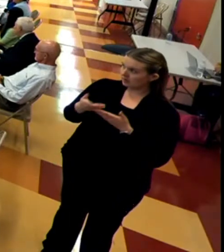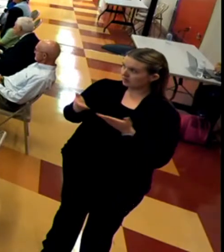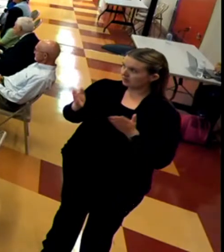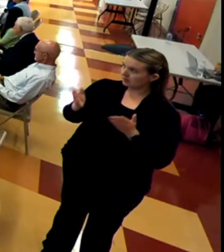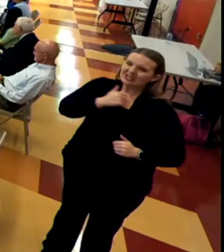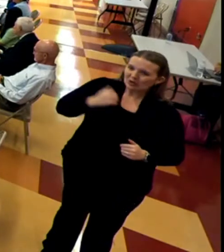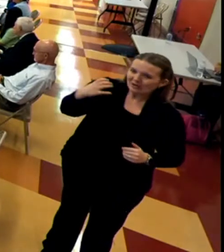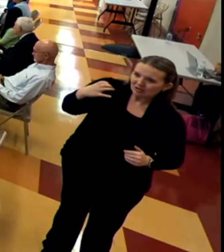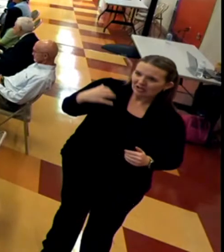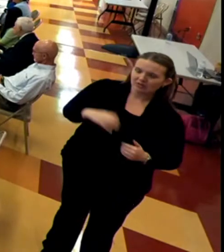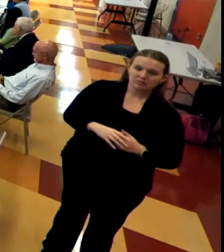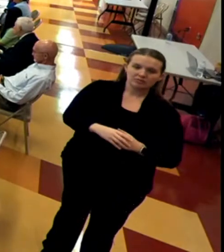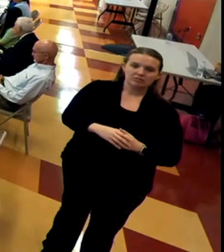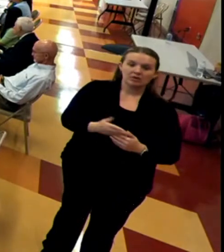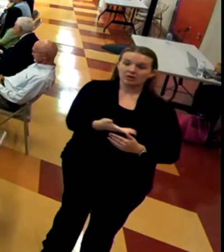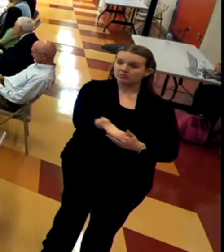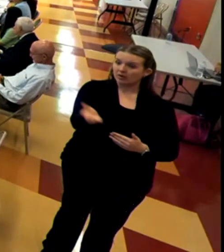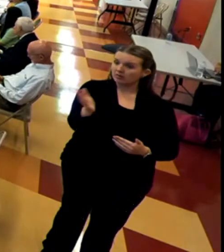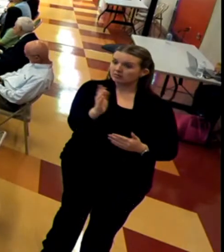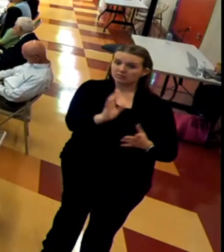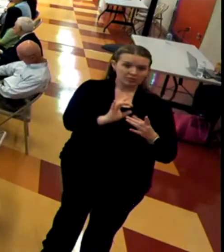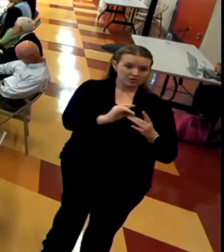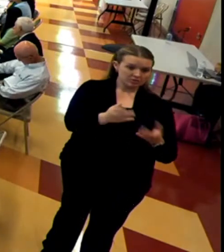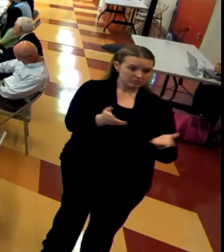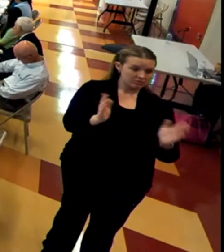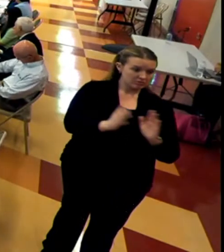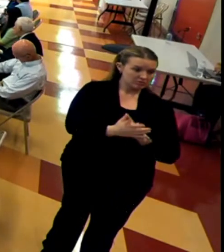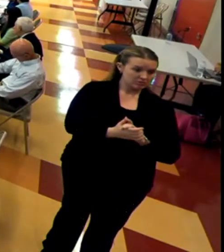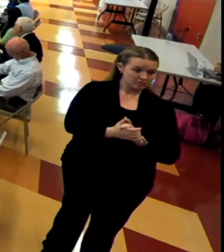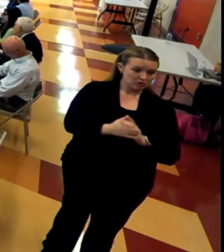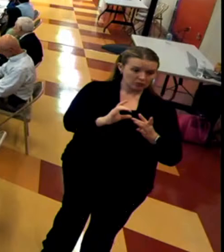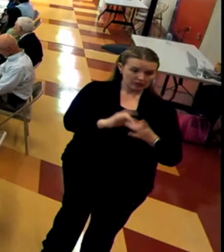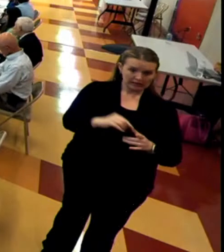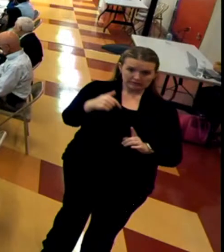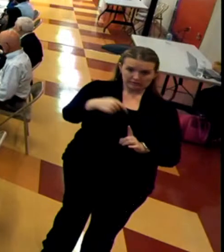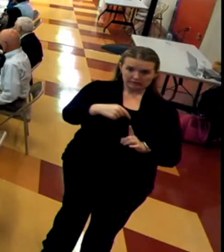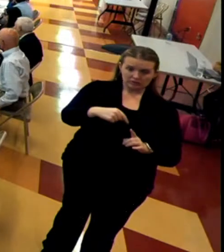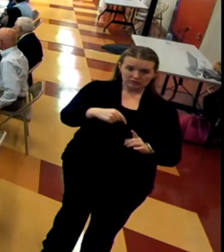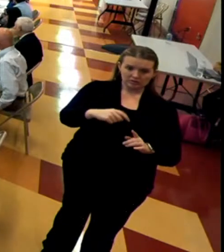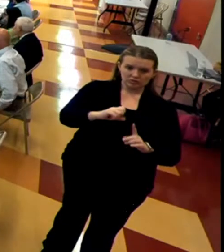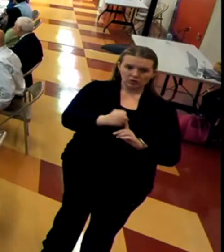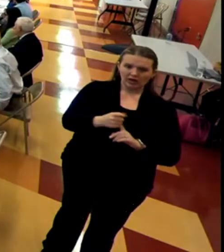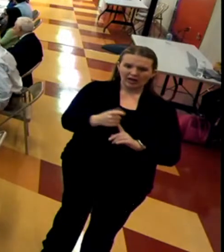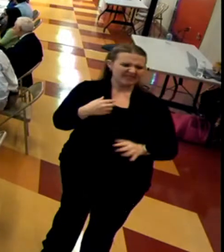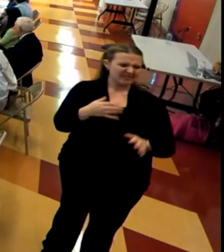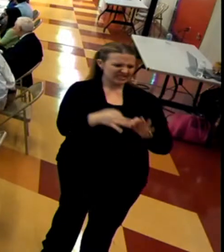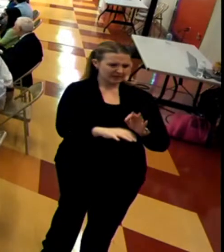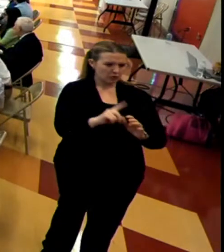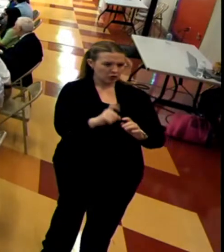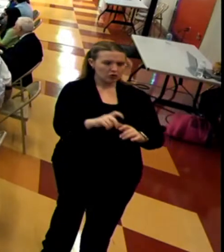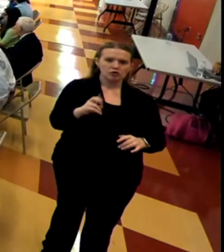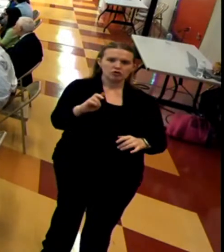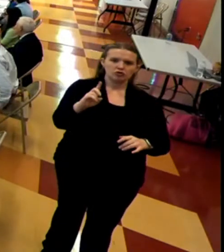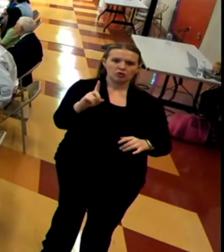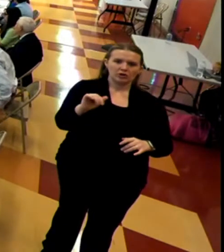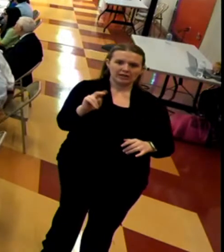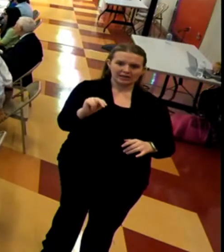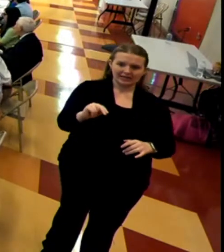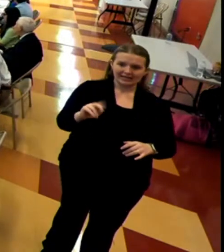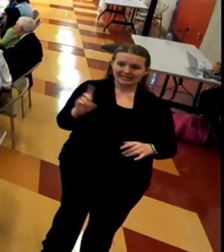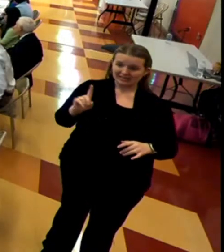Chair. Okay. Are there any other comments regarding this matter? Just a simple question. Jordan Gowie,